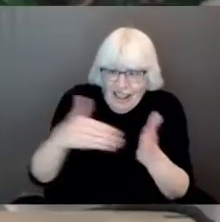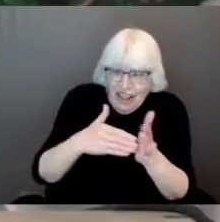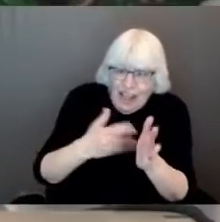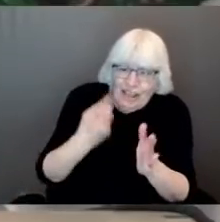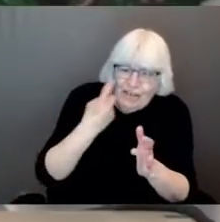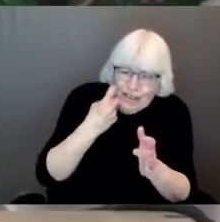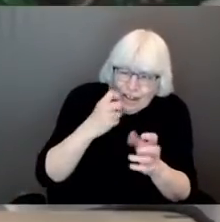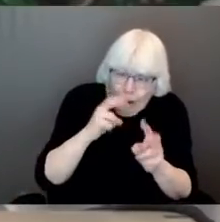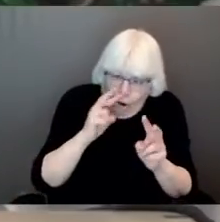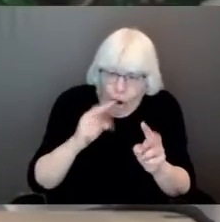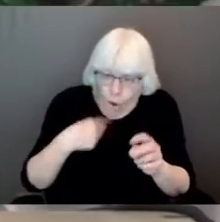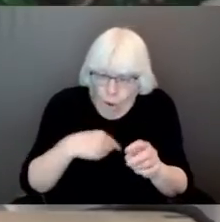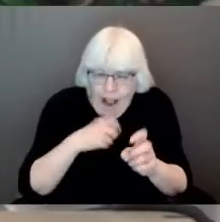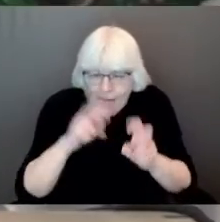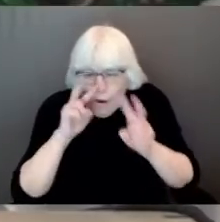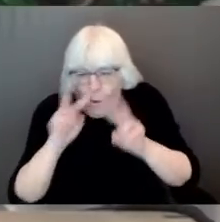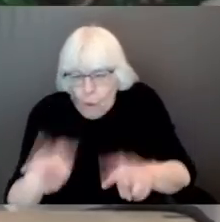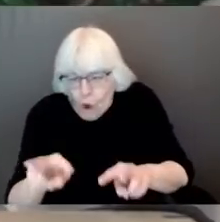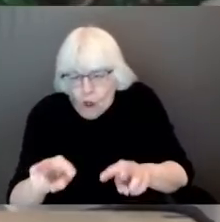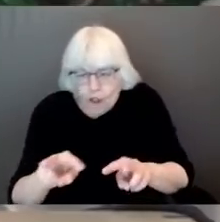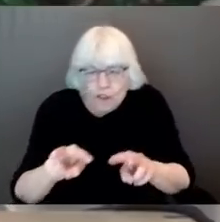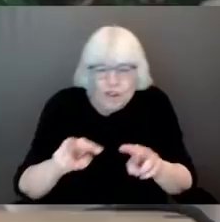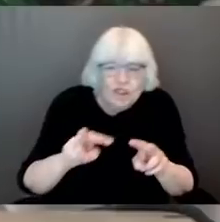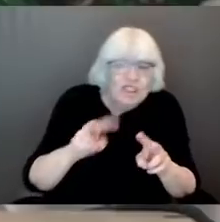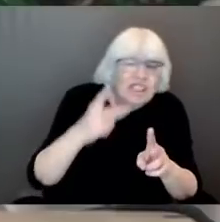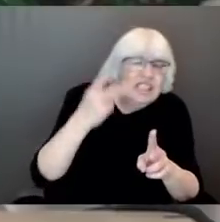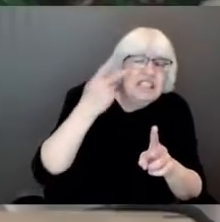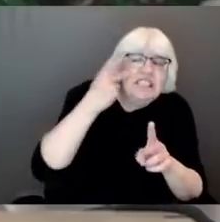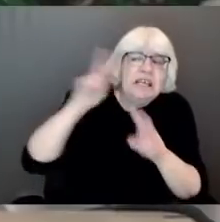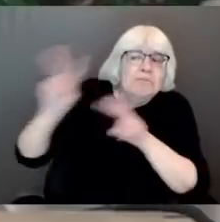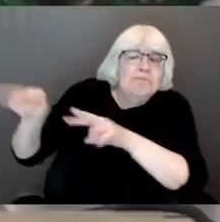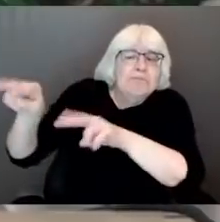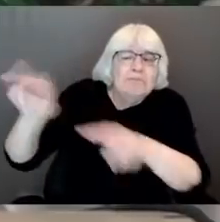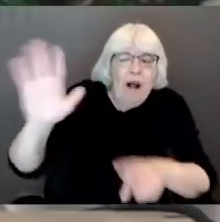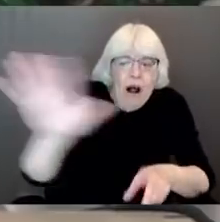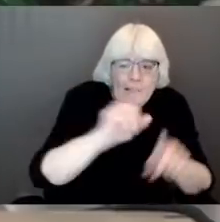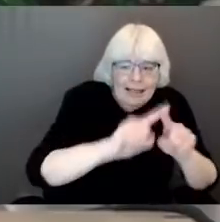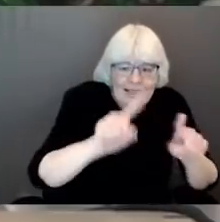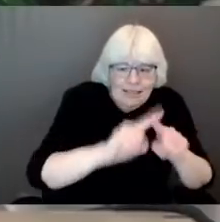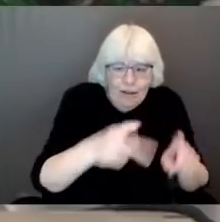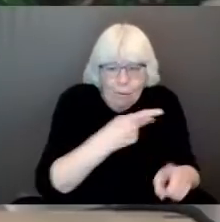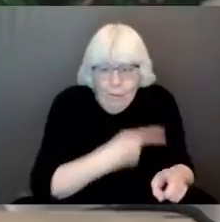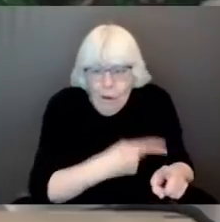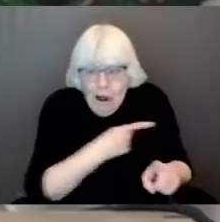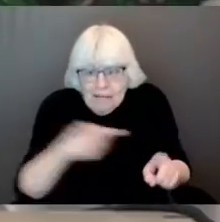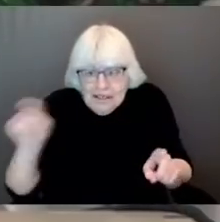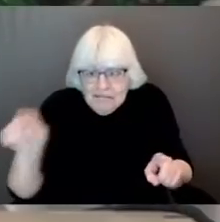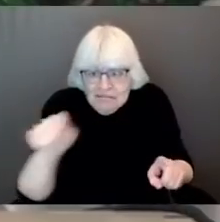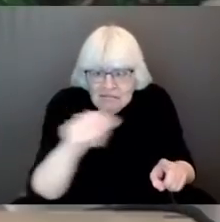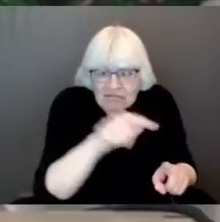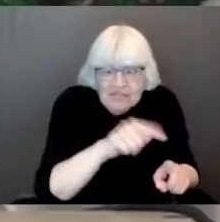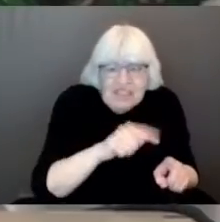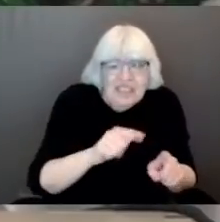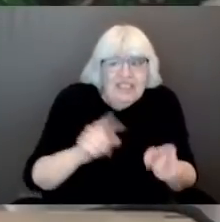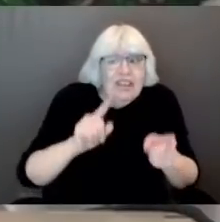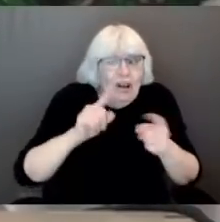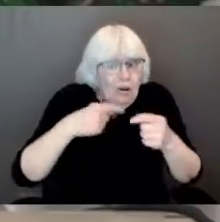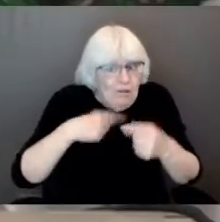with our counterparts and see how it's going in other places. And if we need to make changes and she advises of it, then I would be supportive of